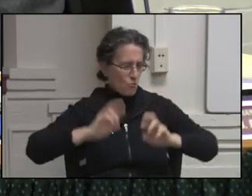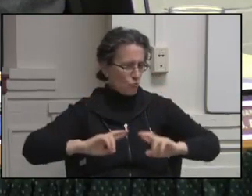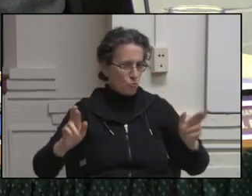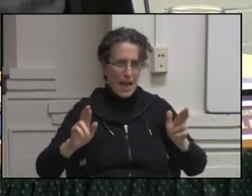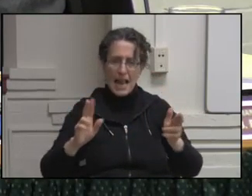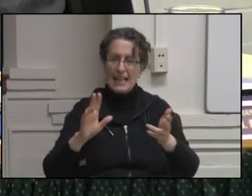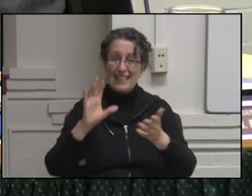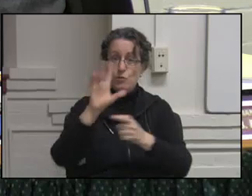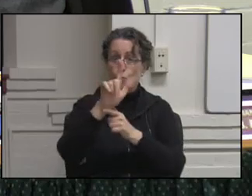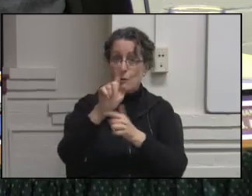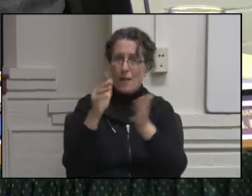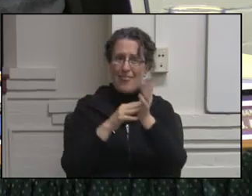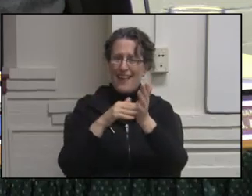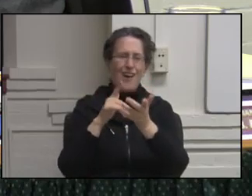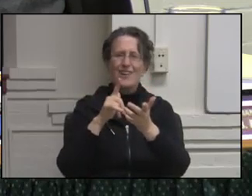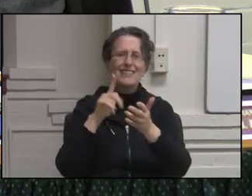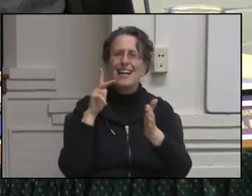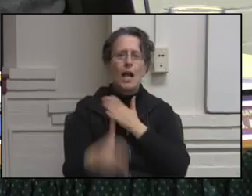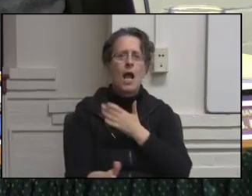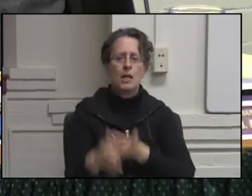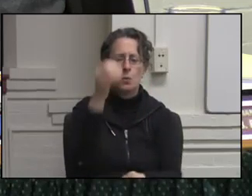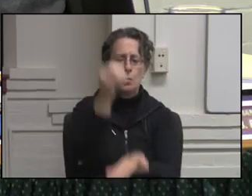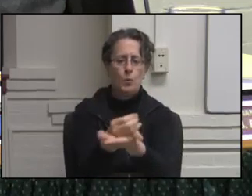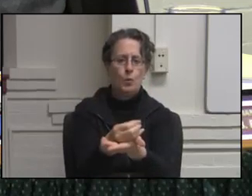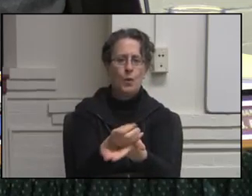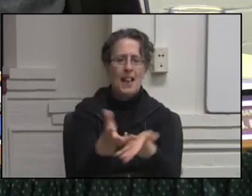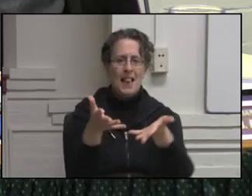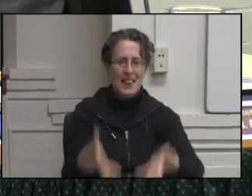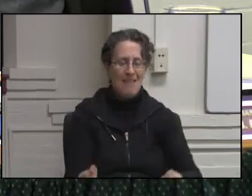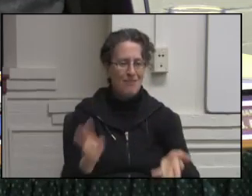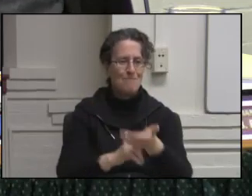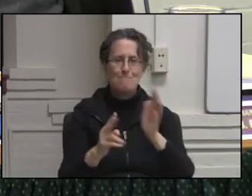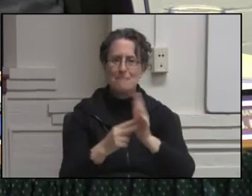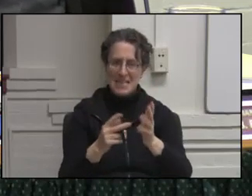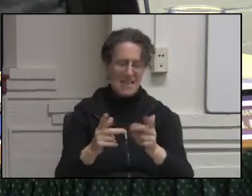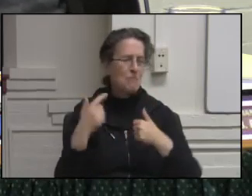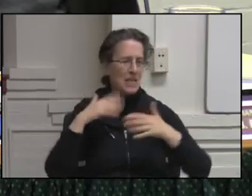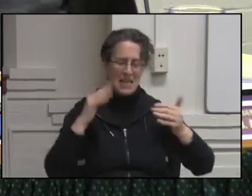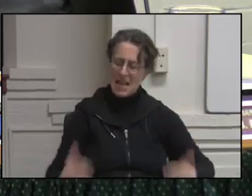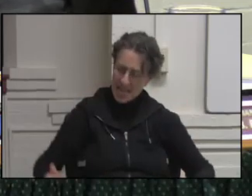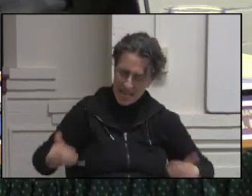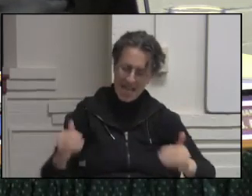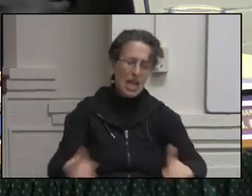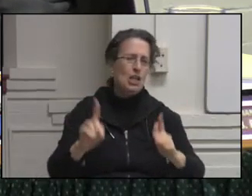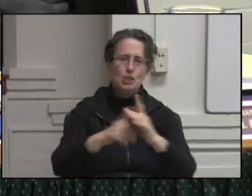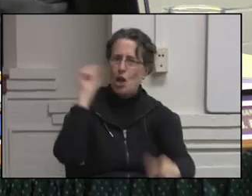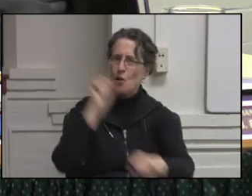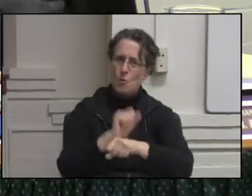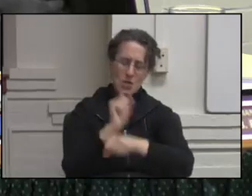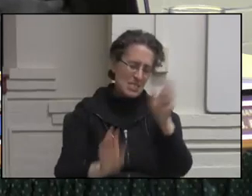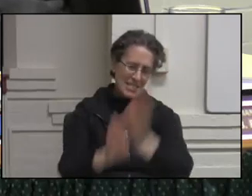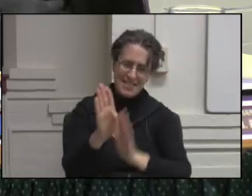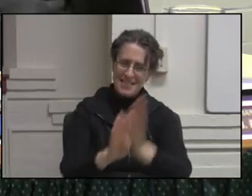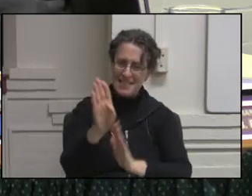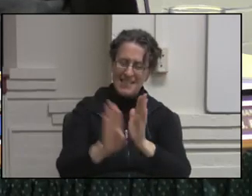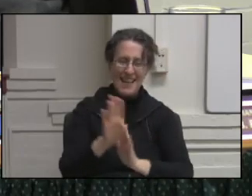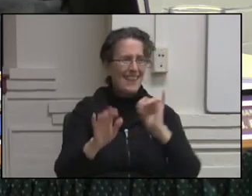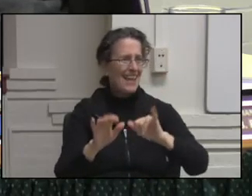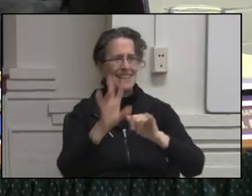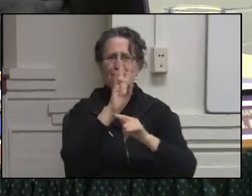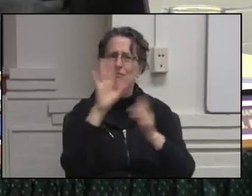I appreciate you not being daunted by this, and I really appreciate the $75,000 coming in. Yes,